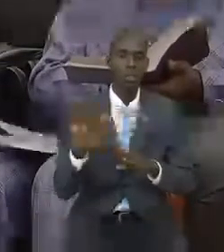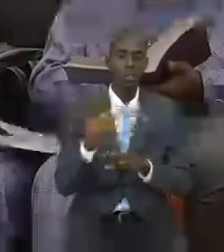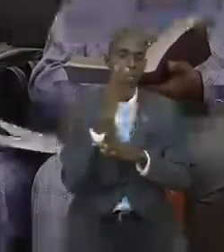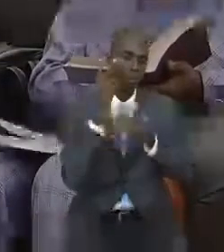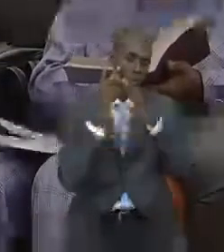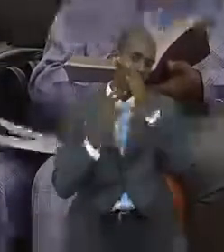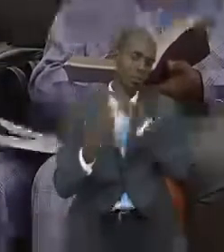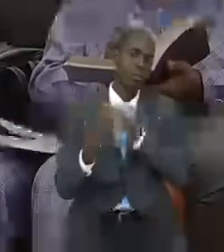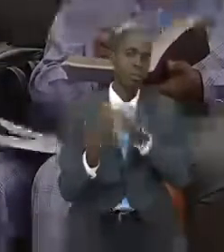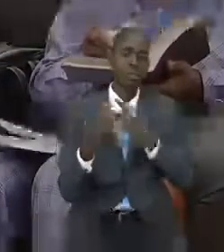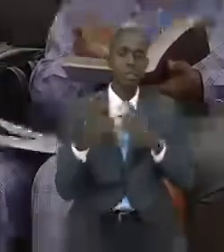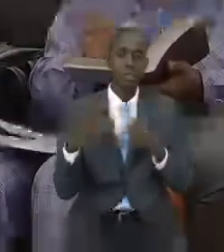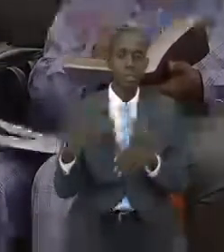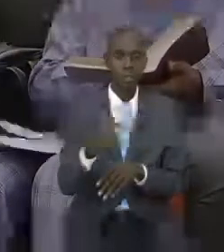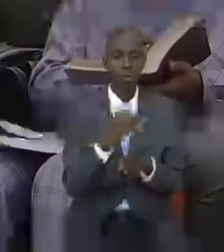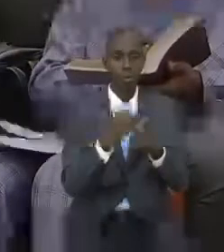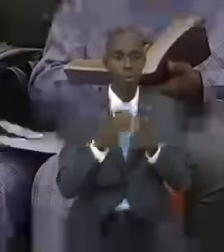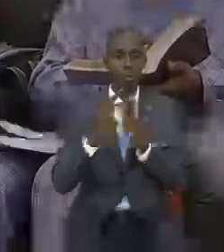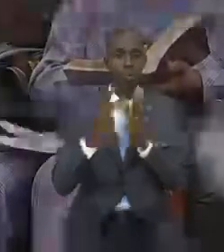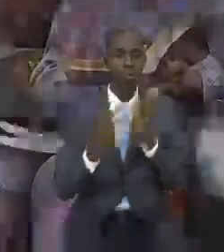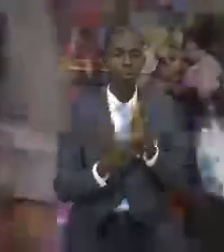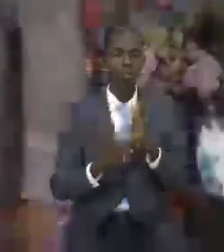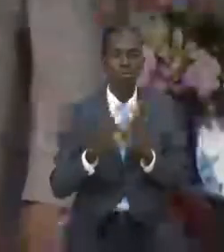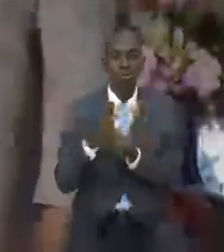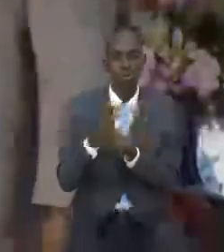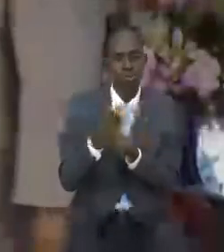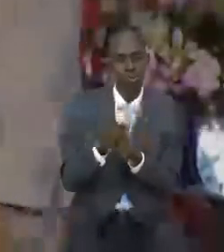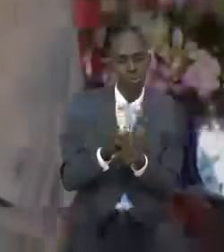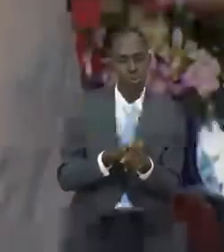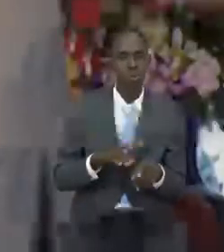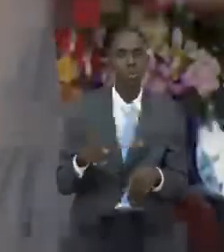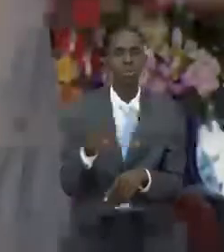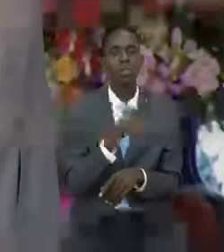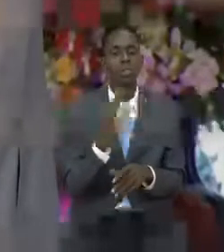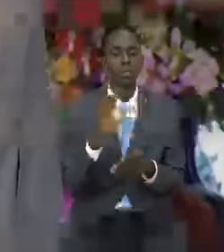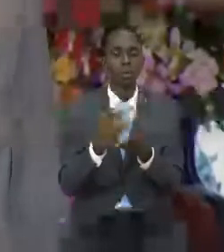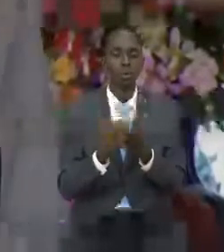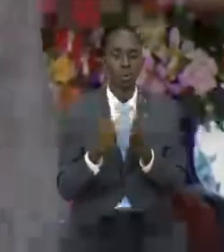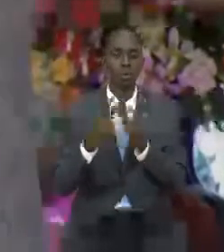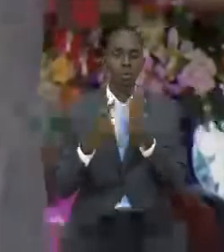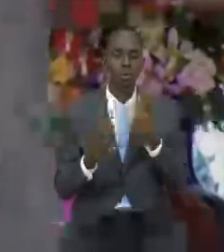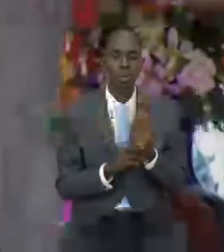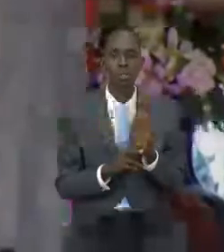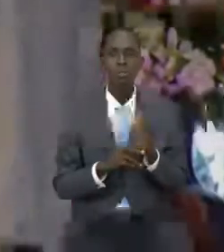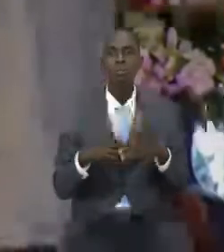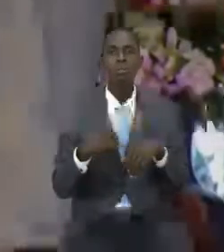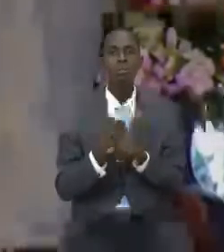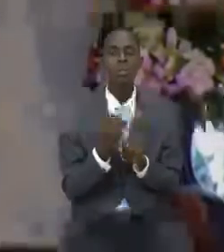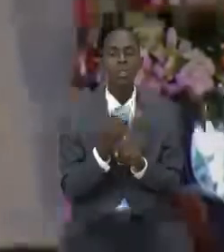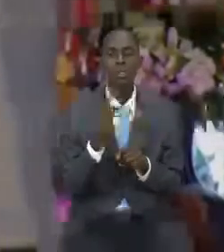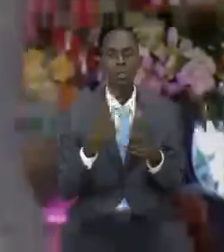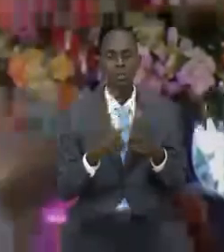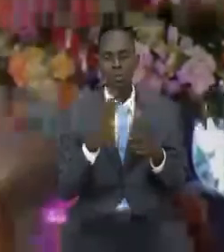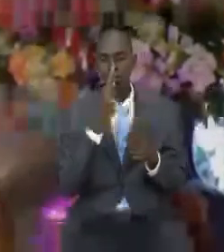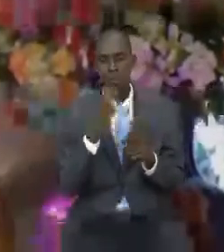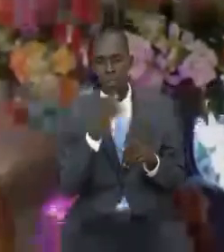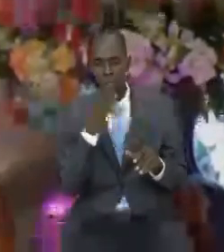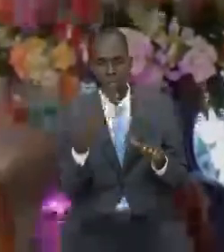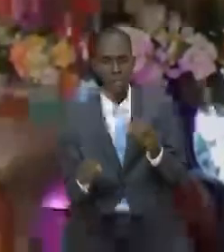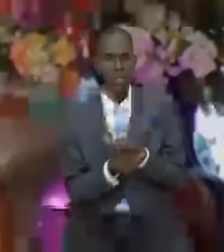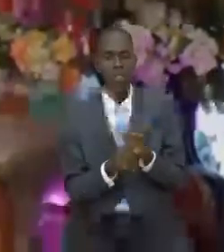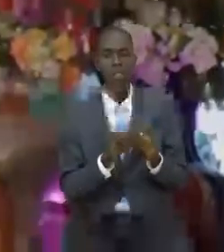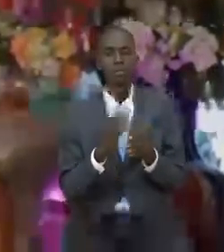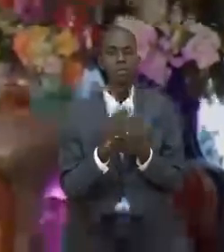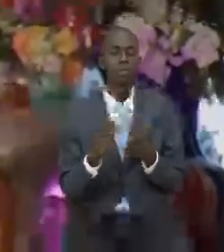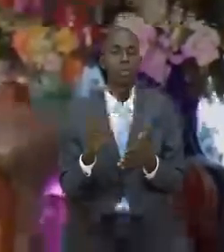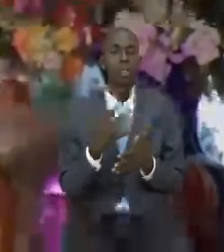will slows them down. Their will isolates them. And they say, if it doesn't go my